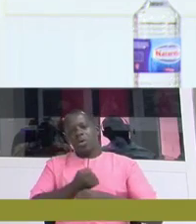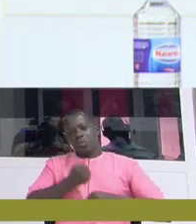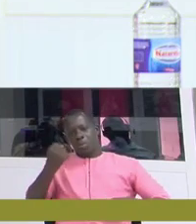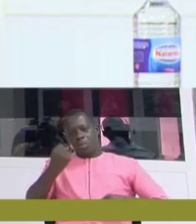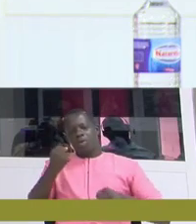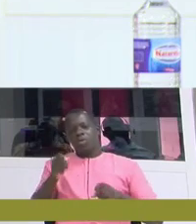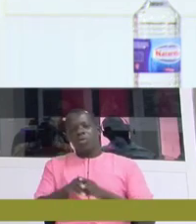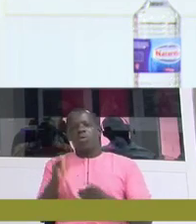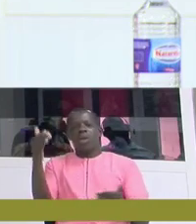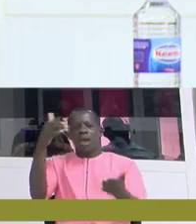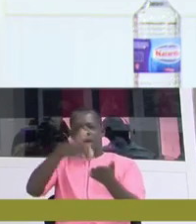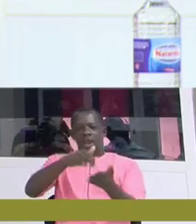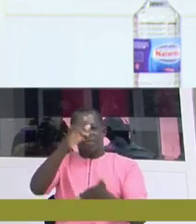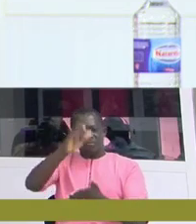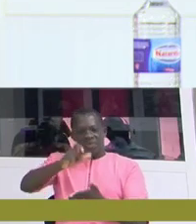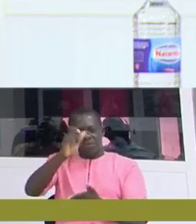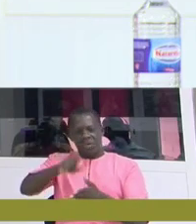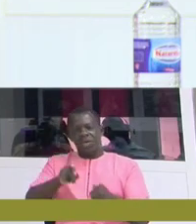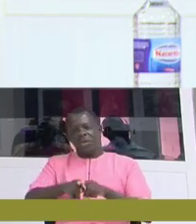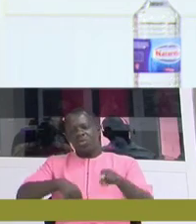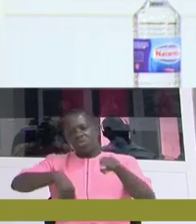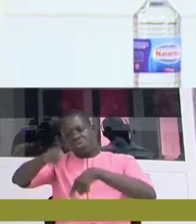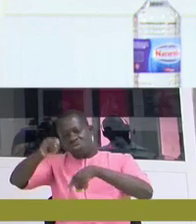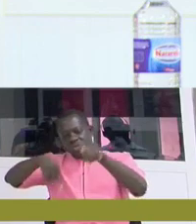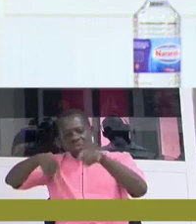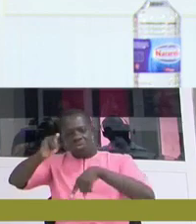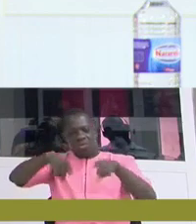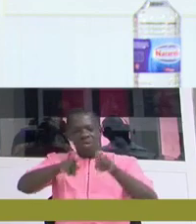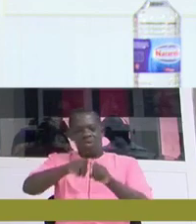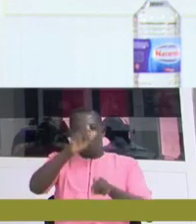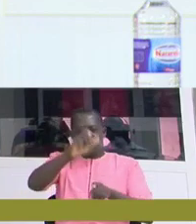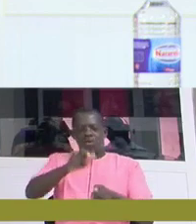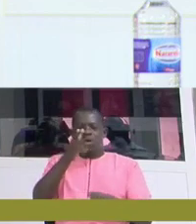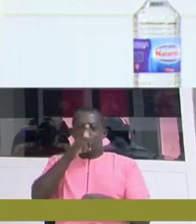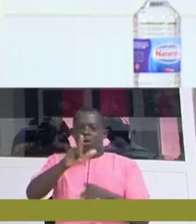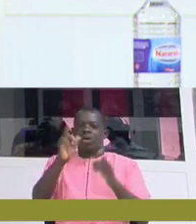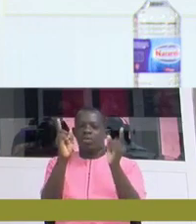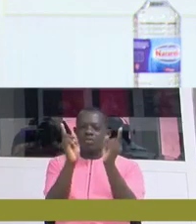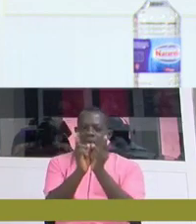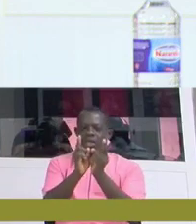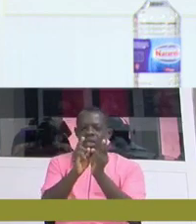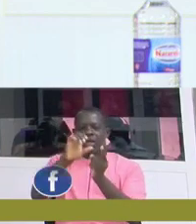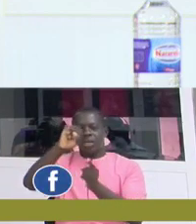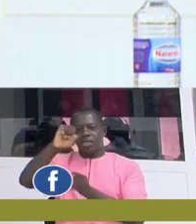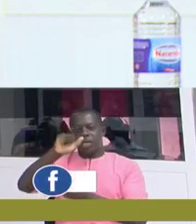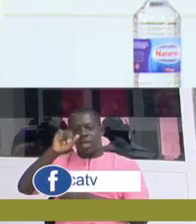into the village, abe murumurum kang. He was going around. Anin sana benda. He met up with Sana.